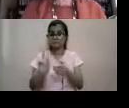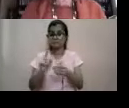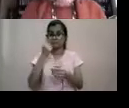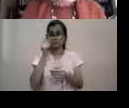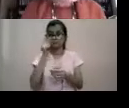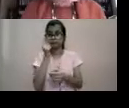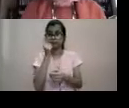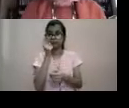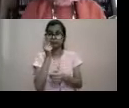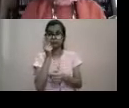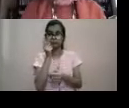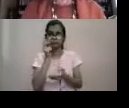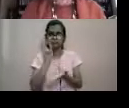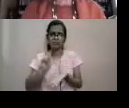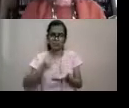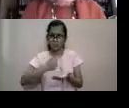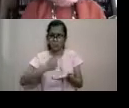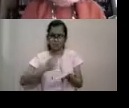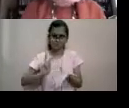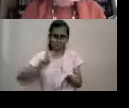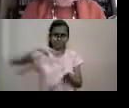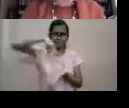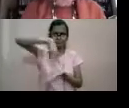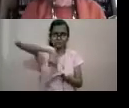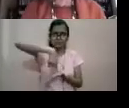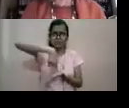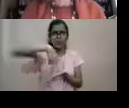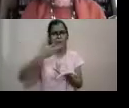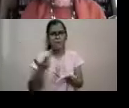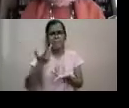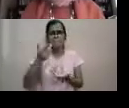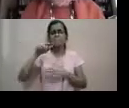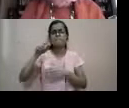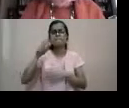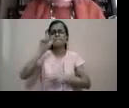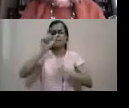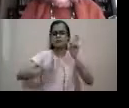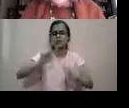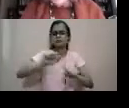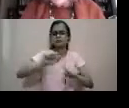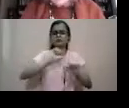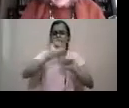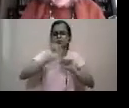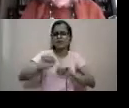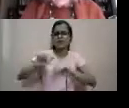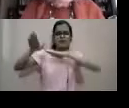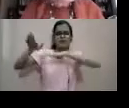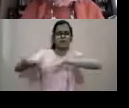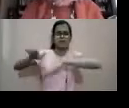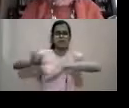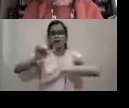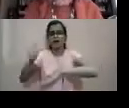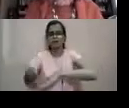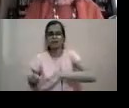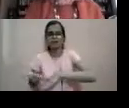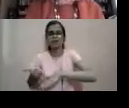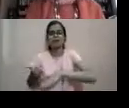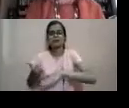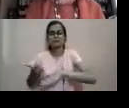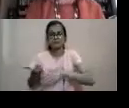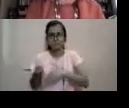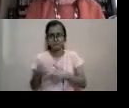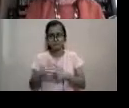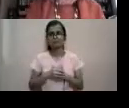are dependent, as the buried imagery of the word denotes, hang.